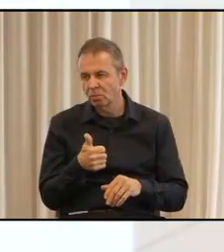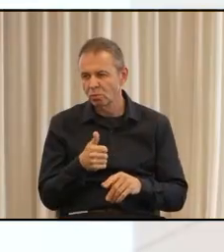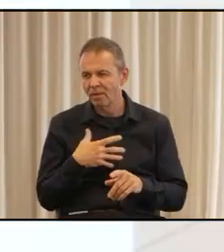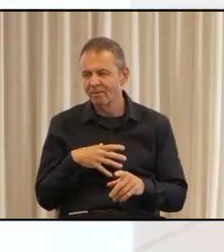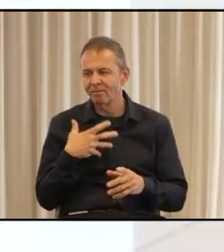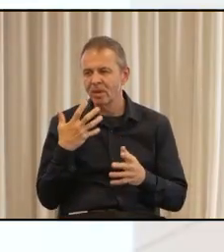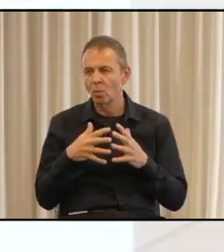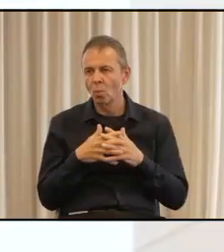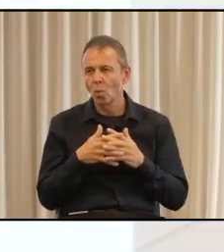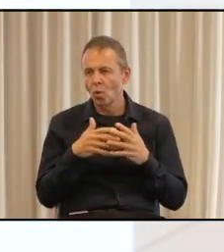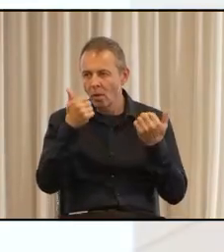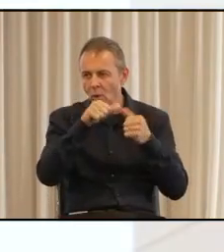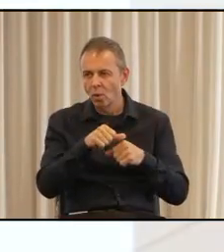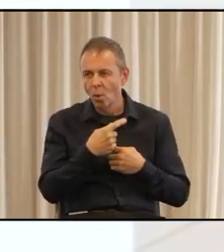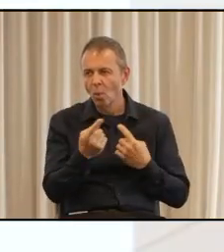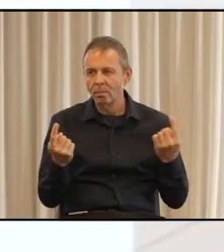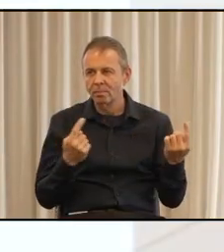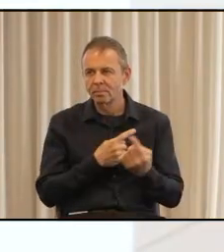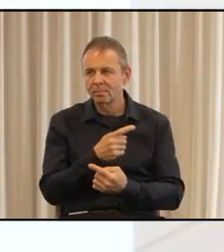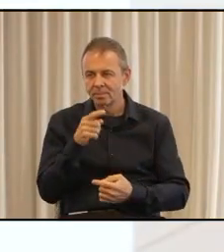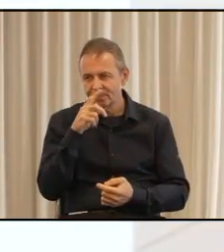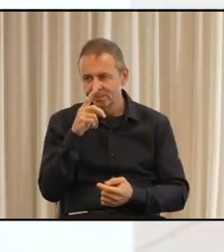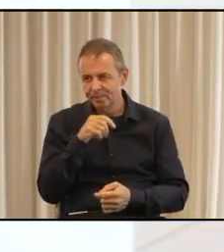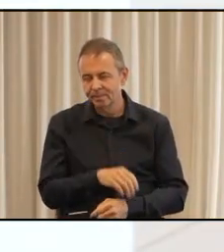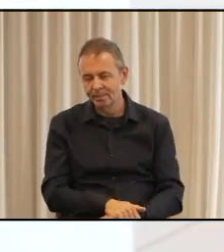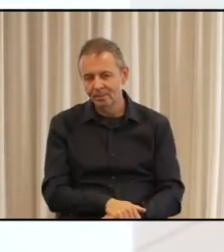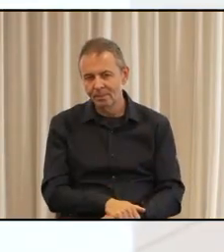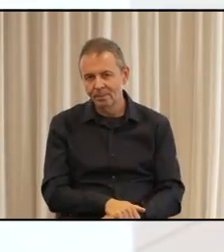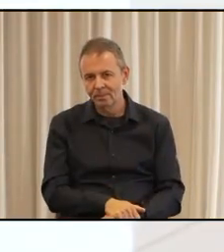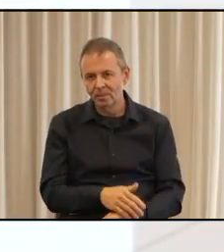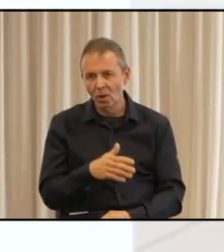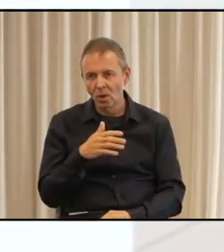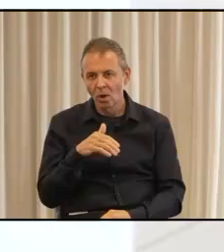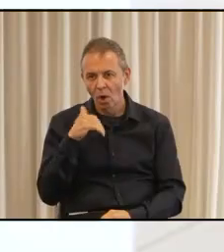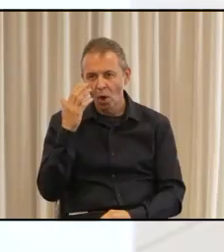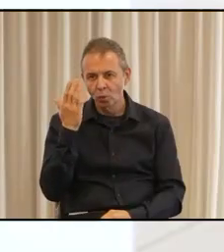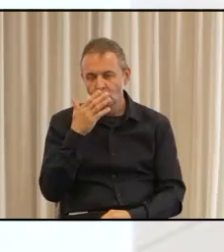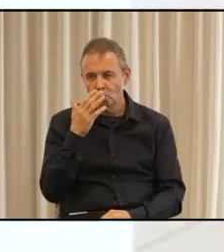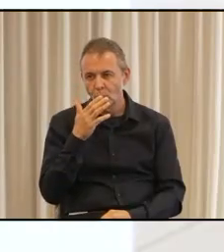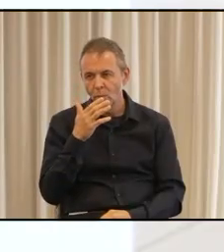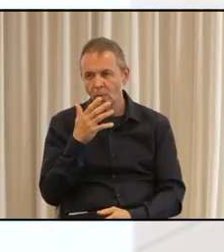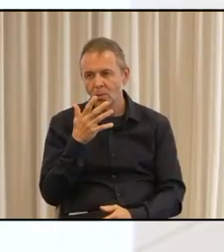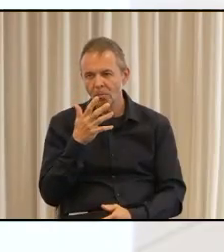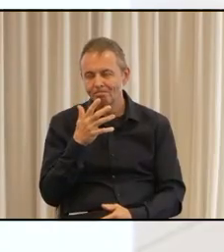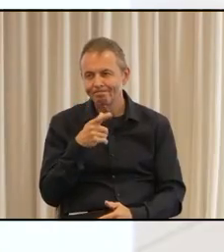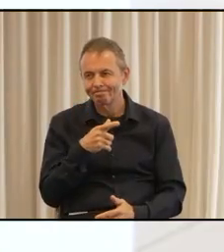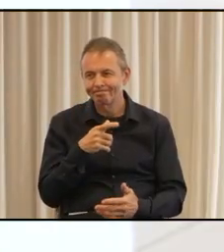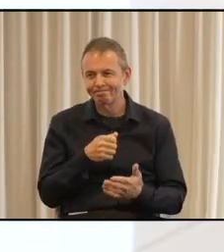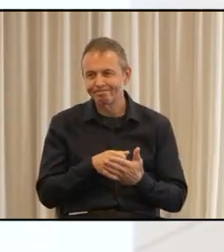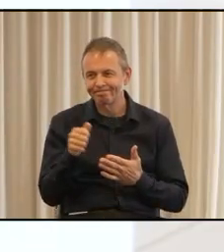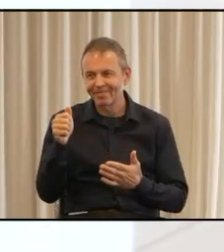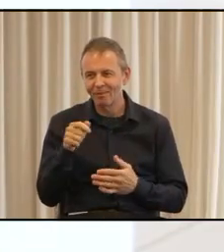he got to know lots of people. And high school was nowhere near as successful, and ultimately he got kicked out.